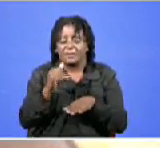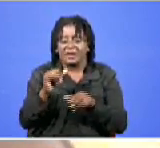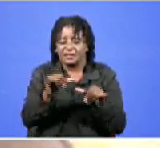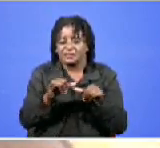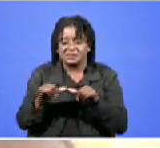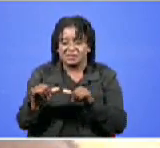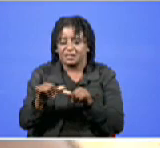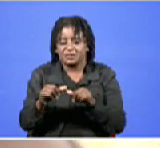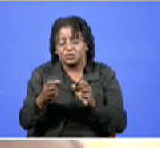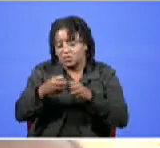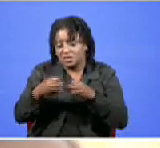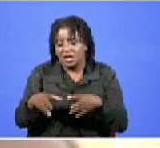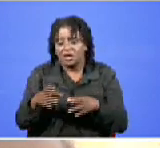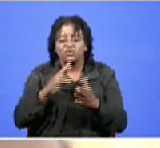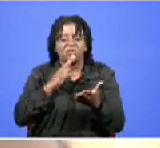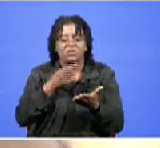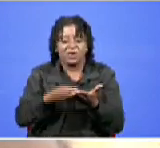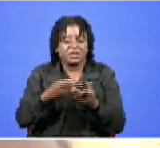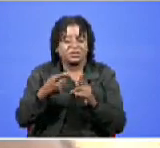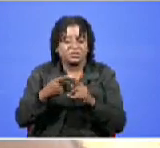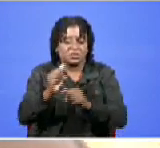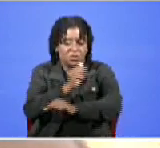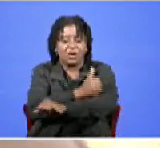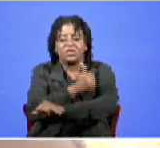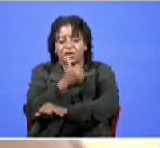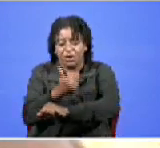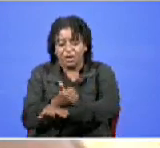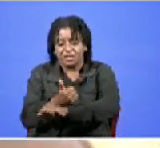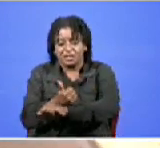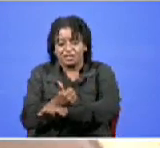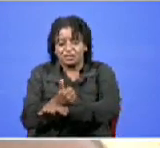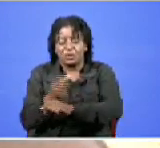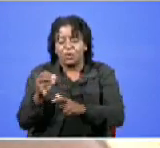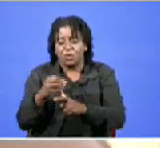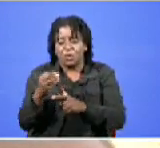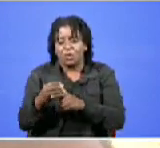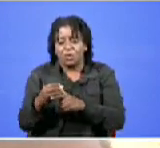without reporting to the authorities or intervening on behalf